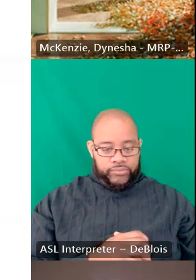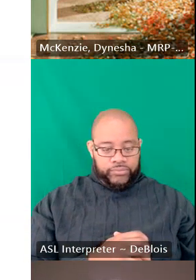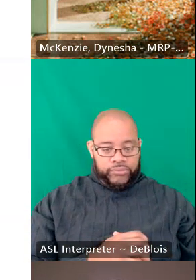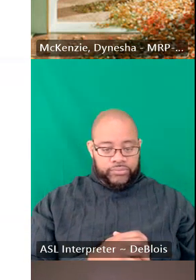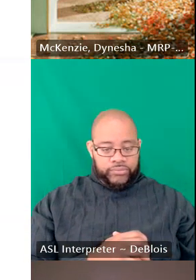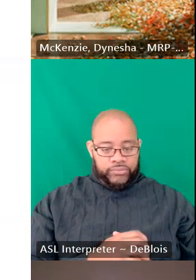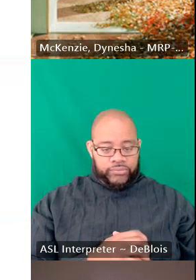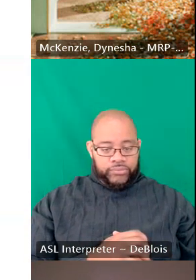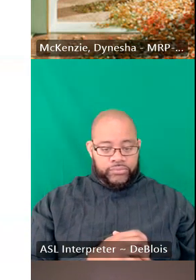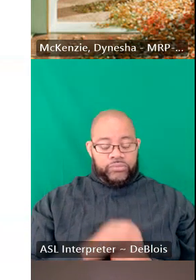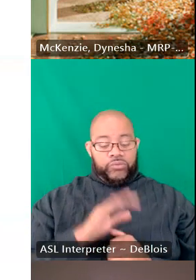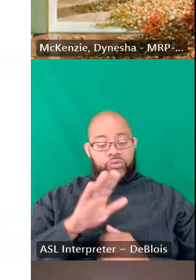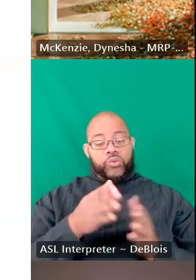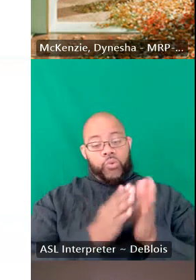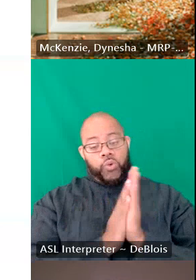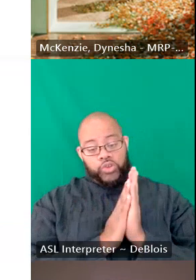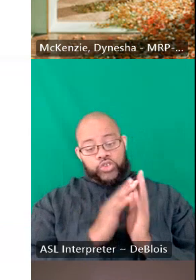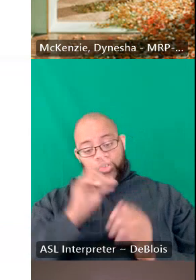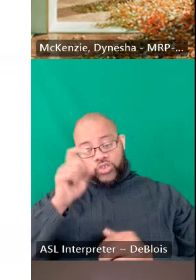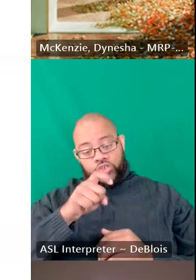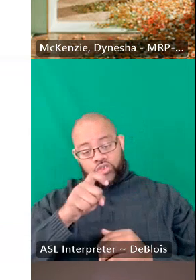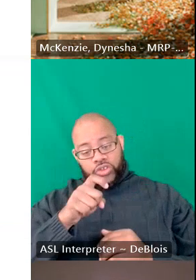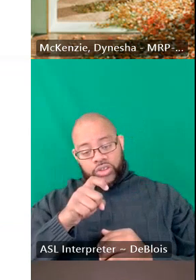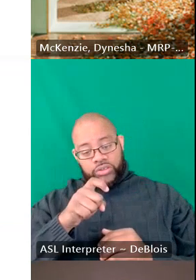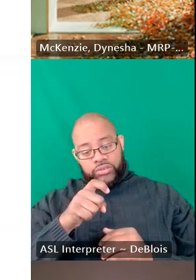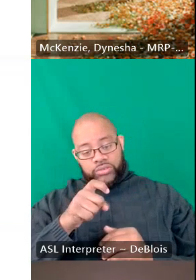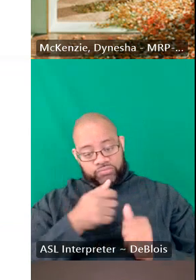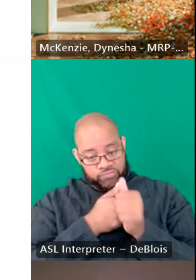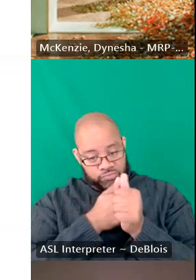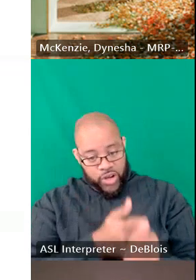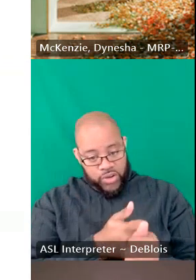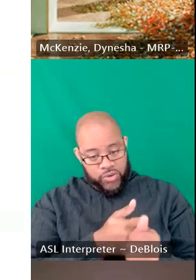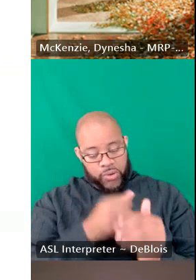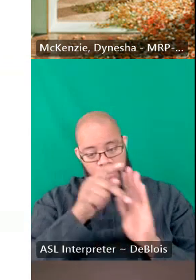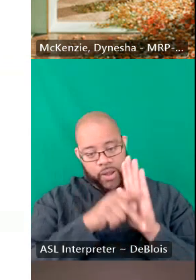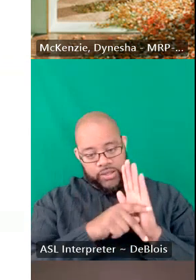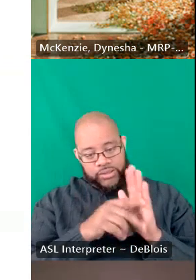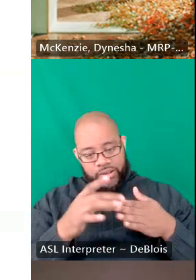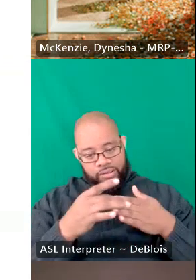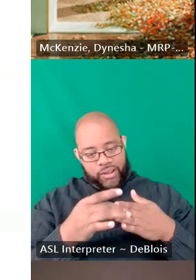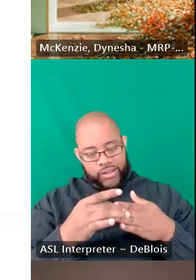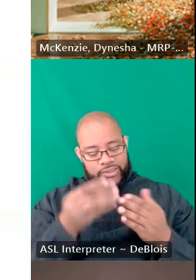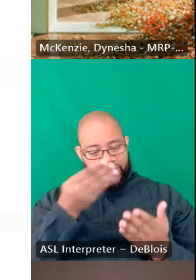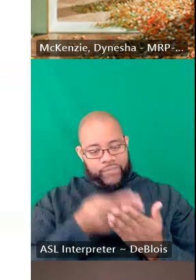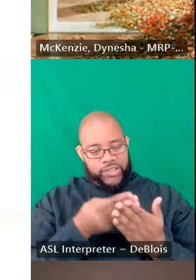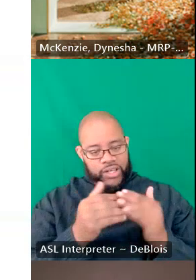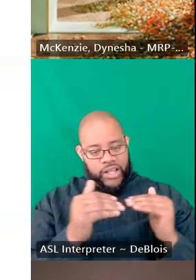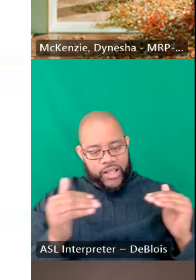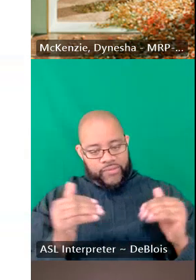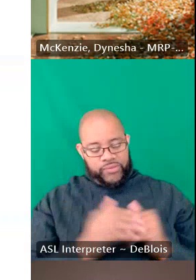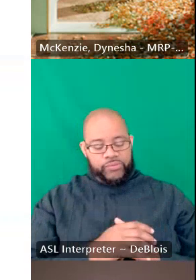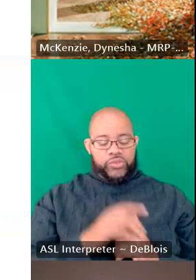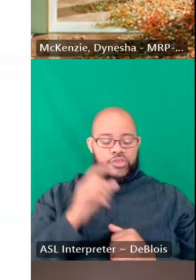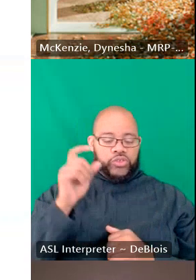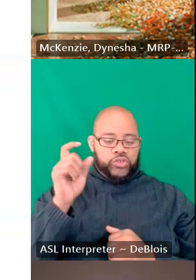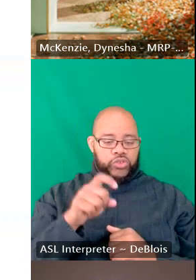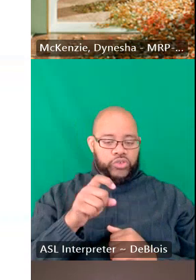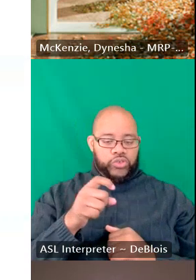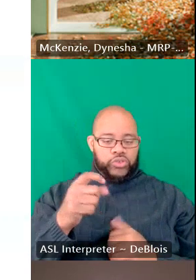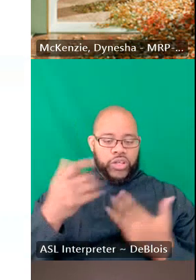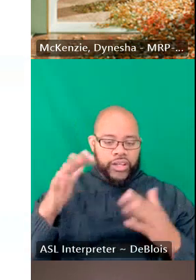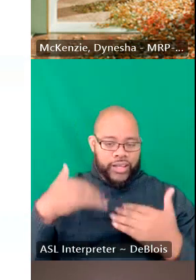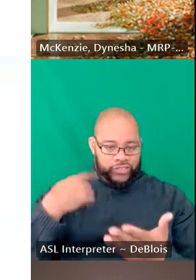your request should be in line with policy guidance funding levels. And again, there should already have been discussions